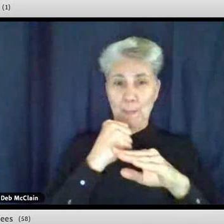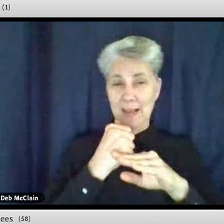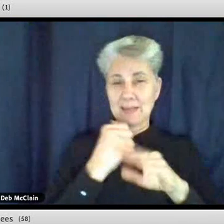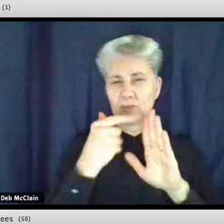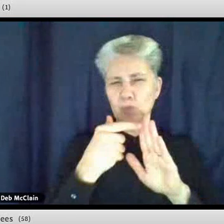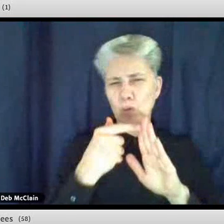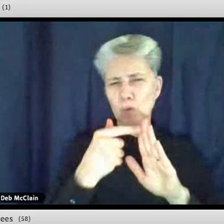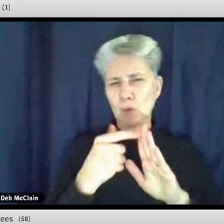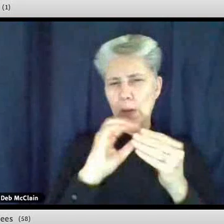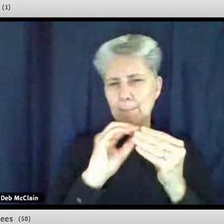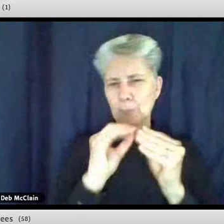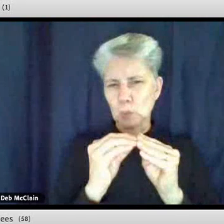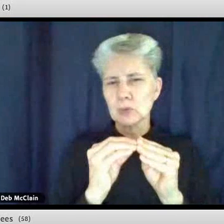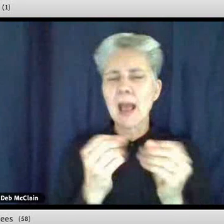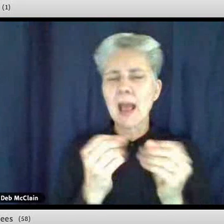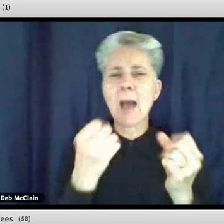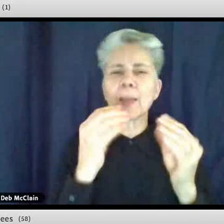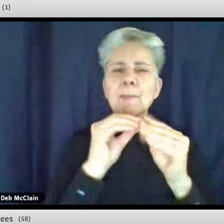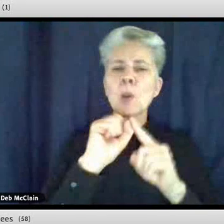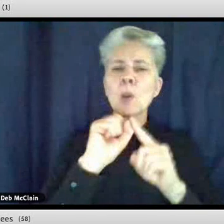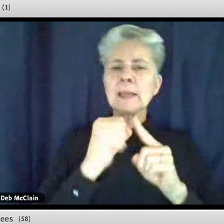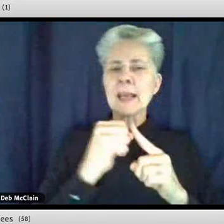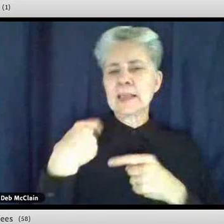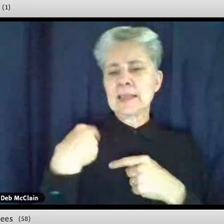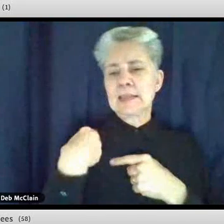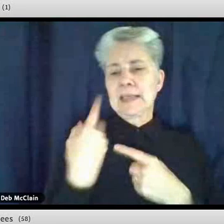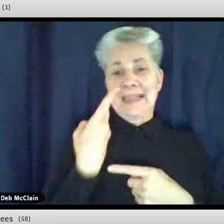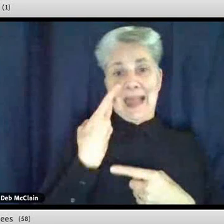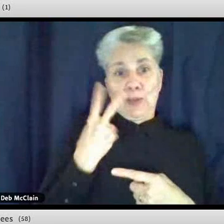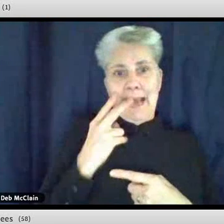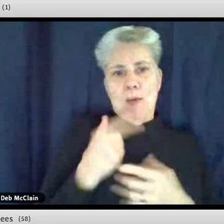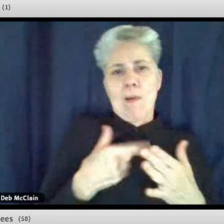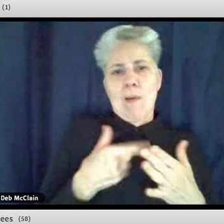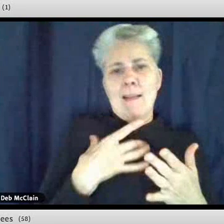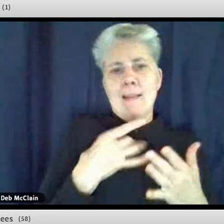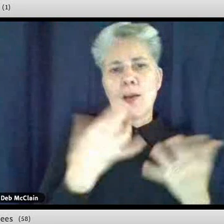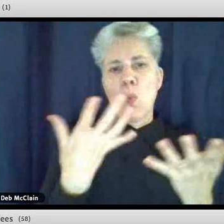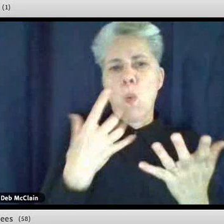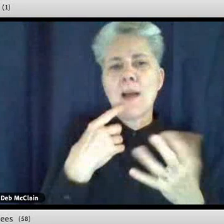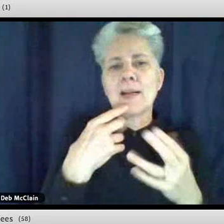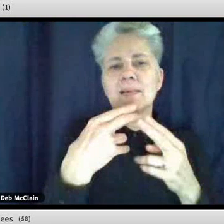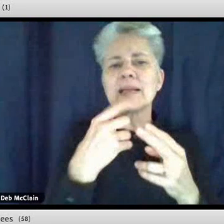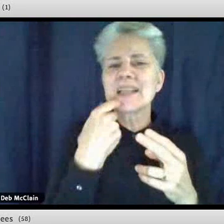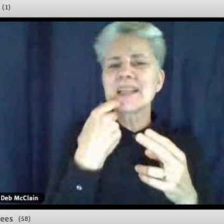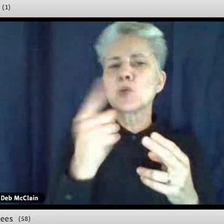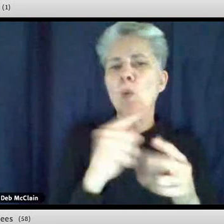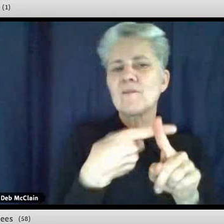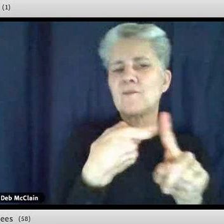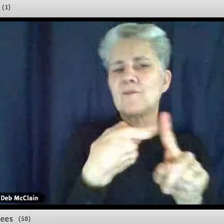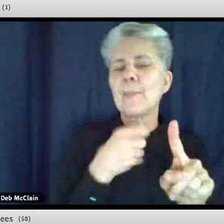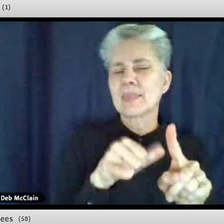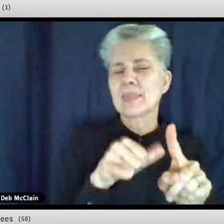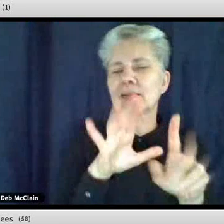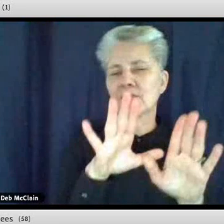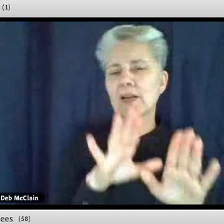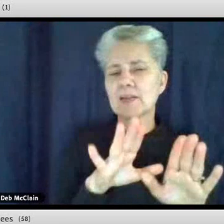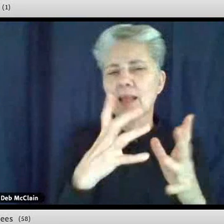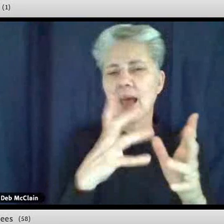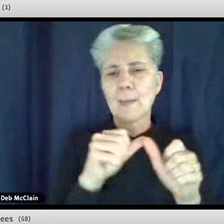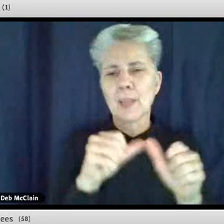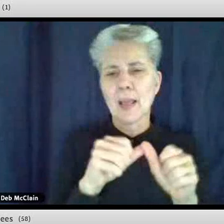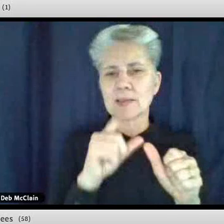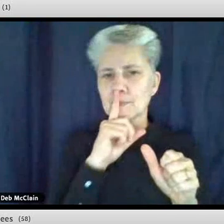it tells you kind of how many more cases since the day before. And what I like is that it cites its sources, which is fantastic because a lot of